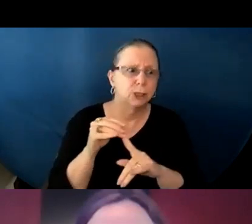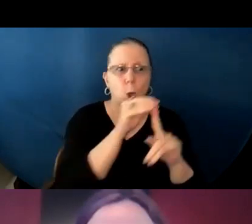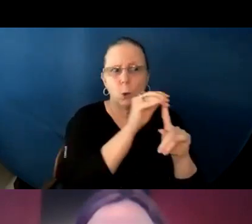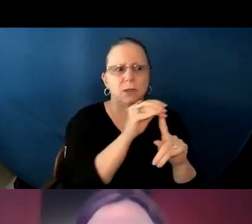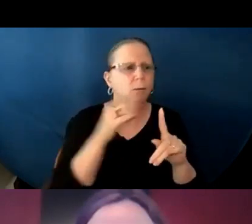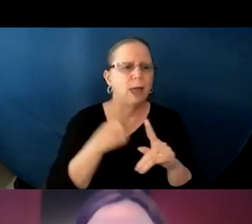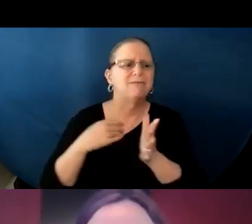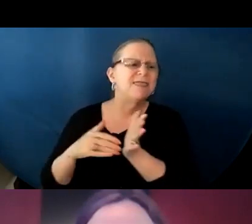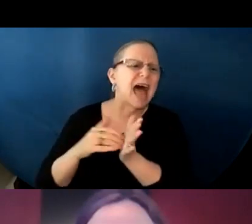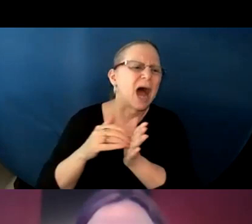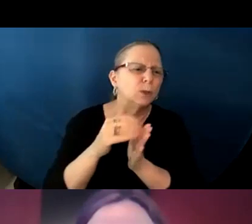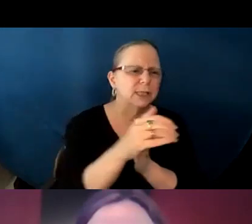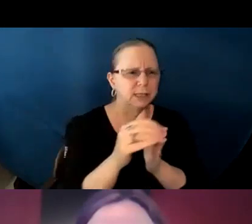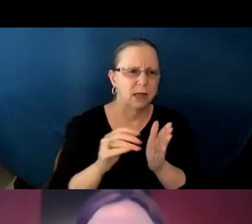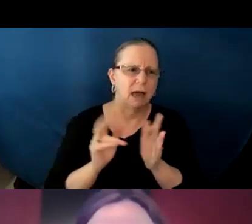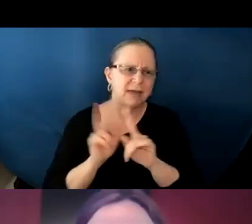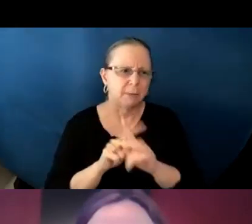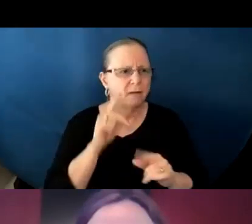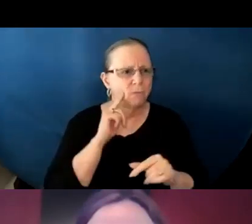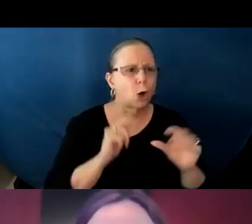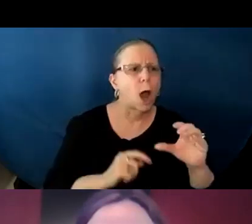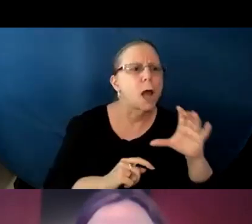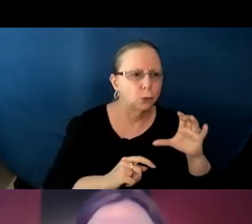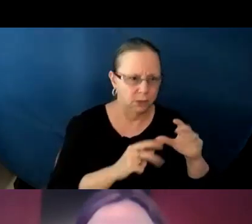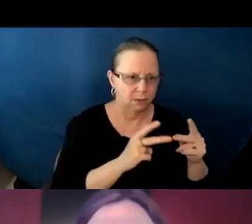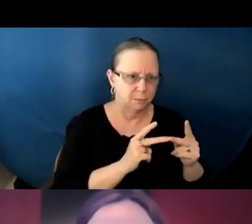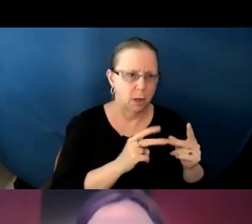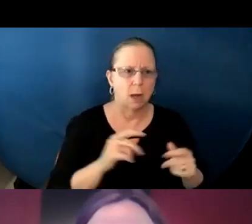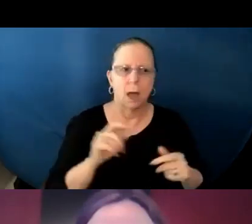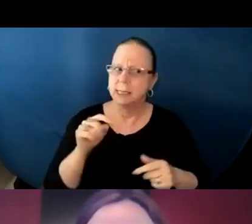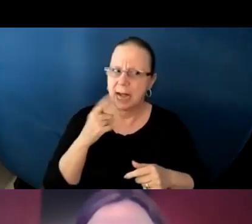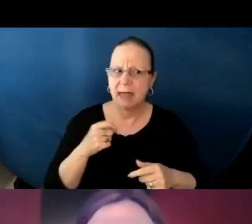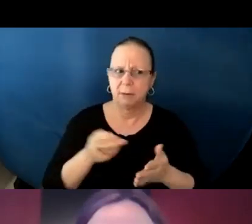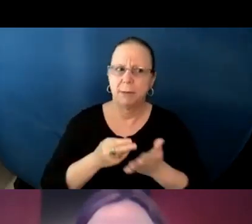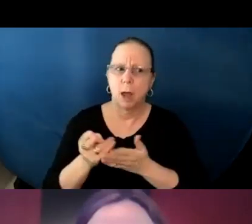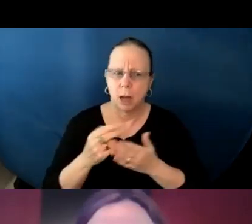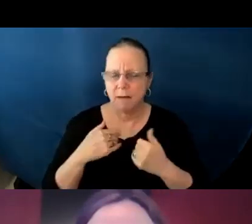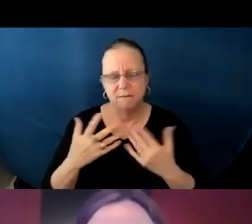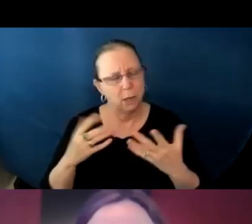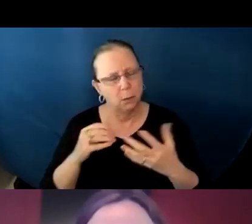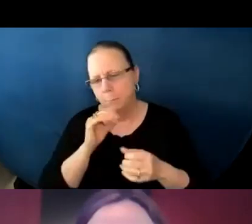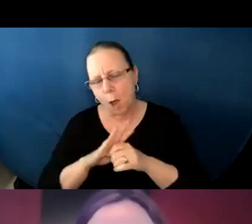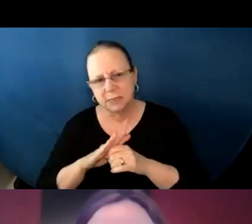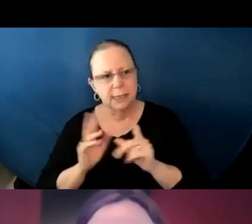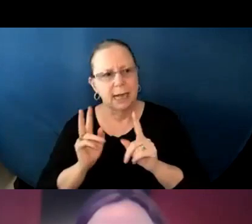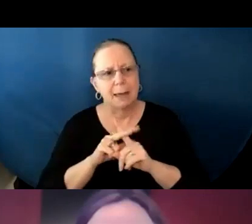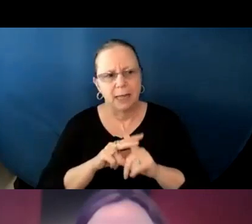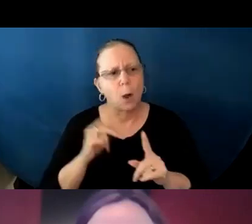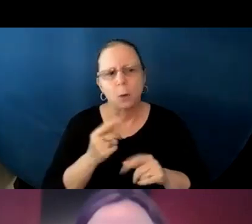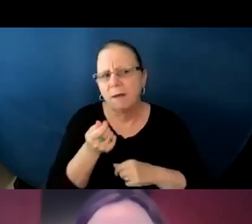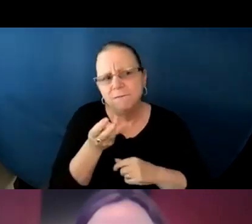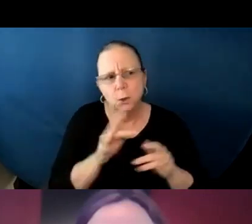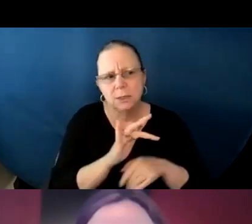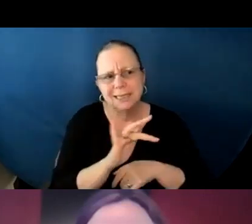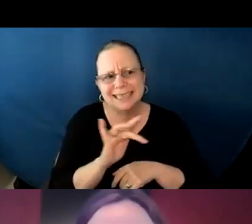applications for hundreds of spots. He said, I'm gonna have to be honest. I've got some very promising applications here and only a few slots left. I